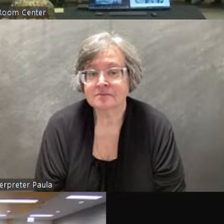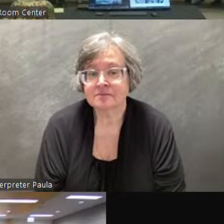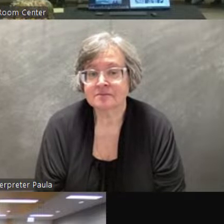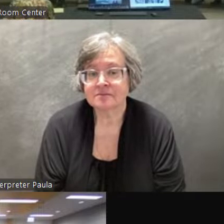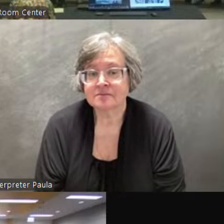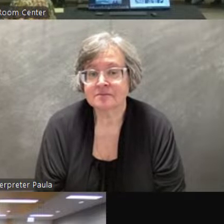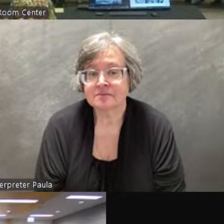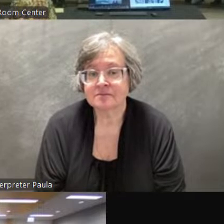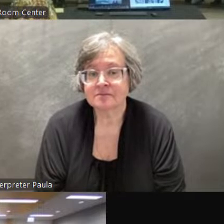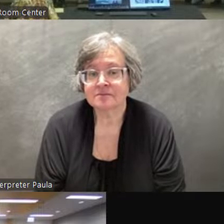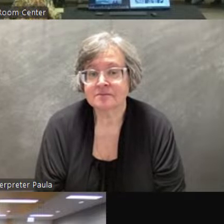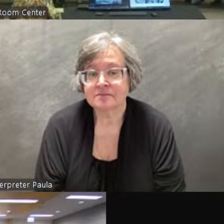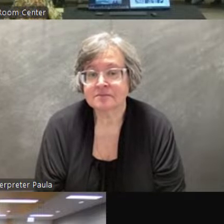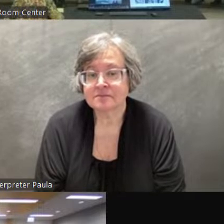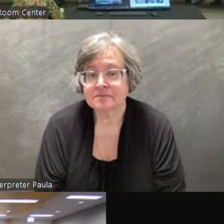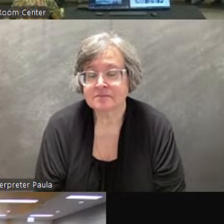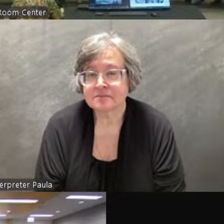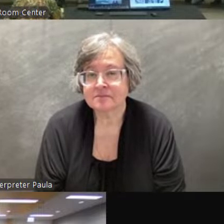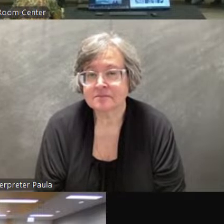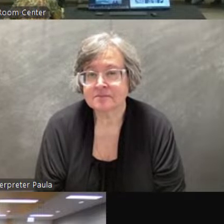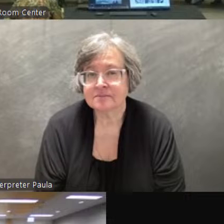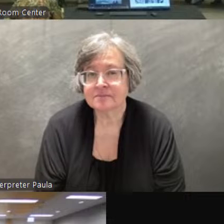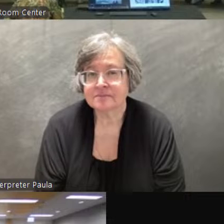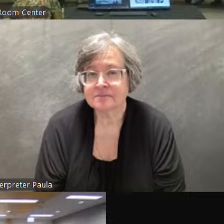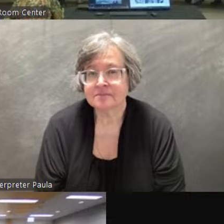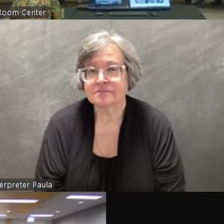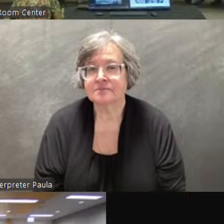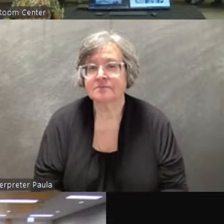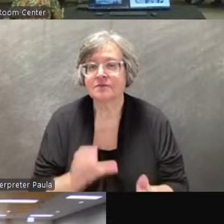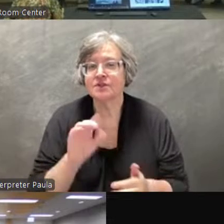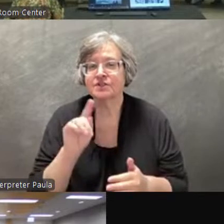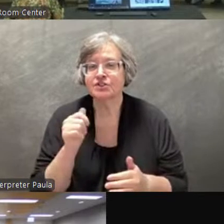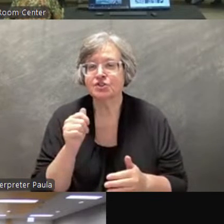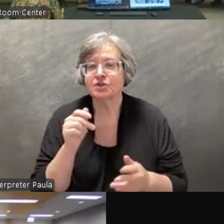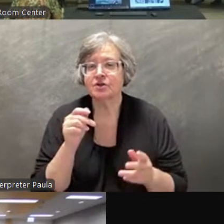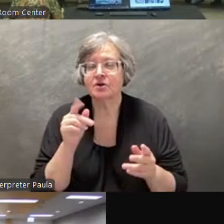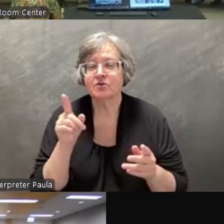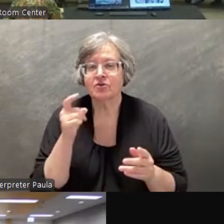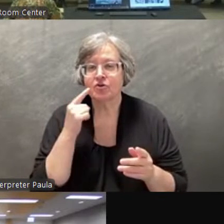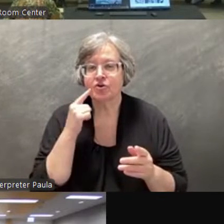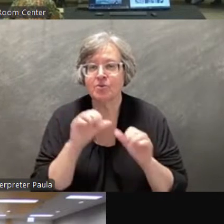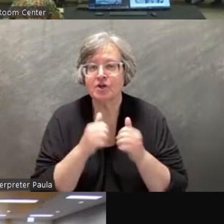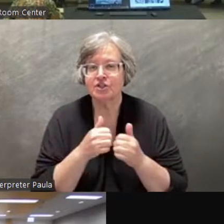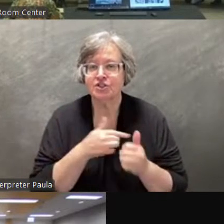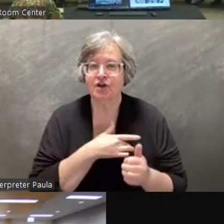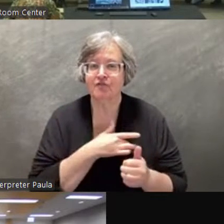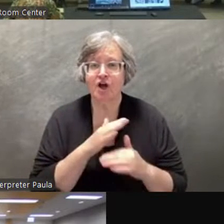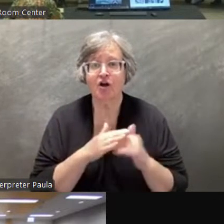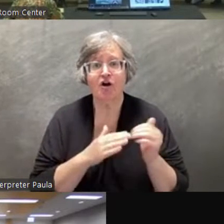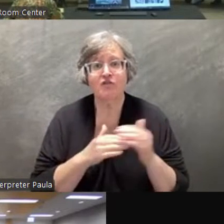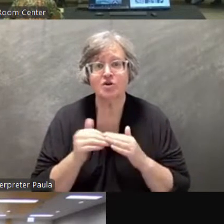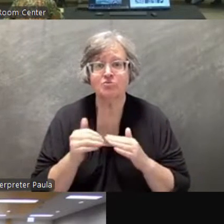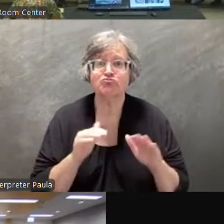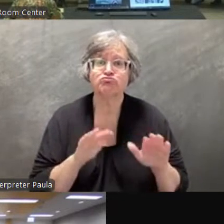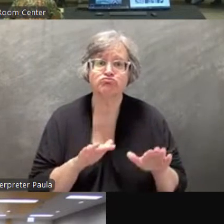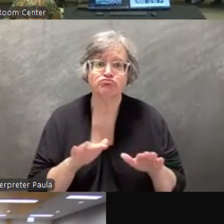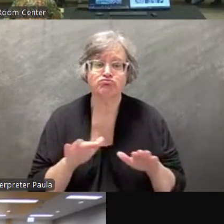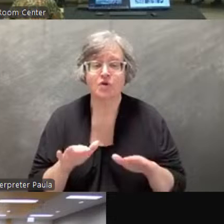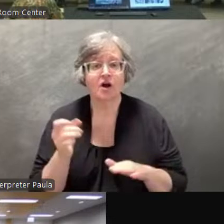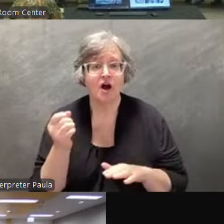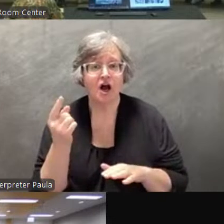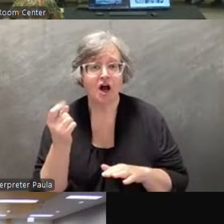at CTA and these other public agencies. I feel very comfortable and relaxed.